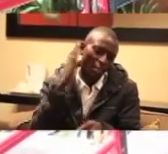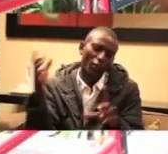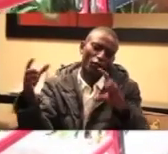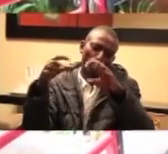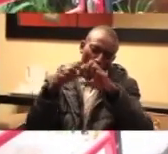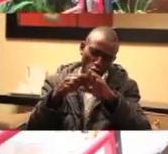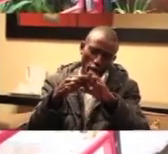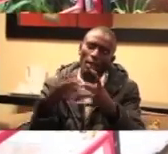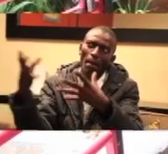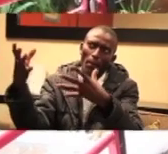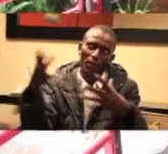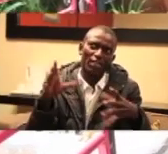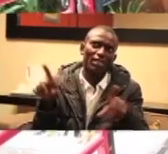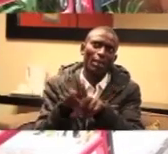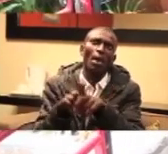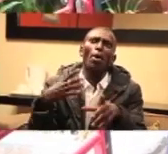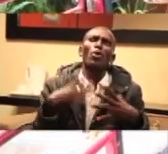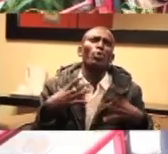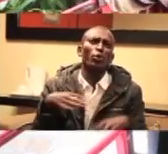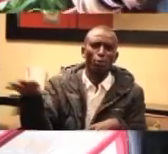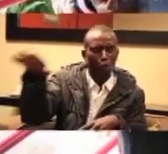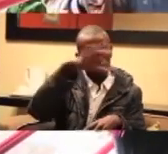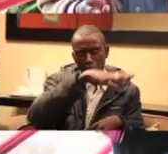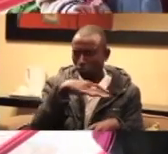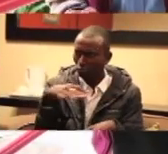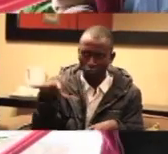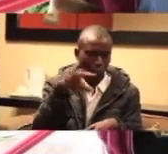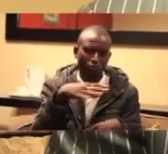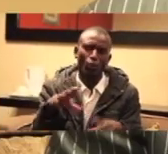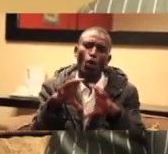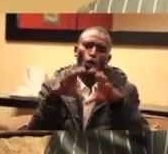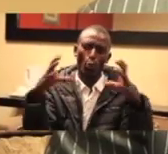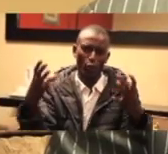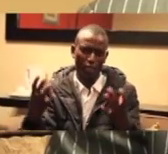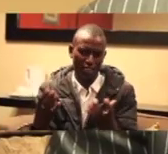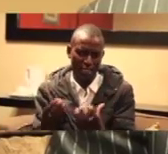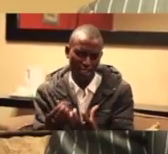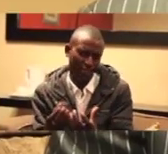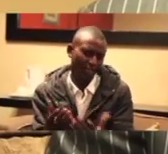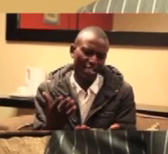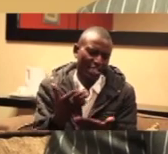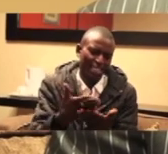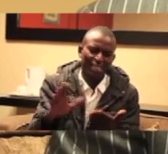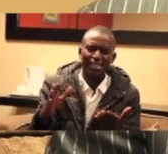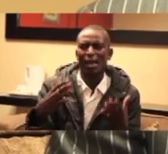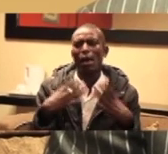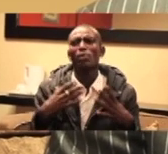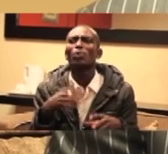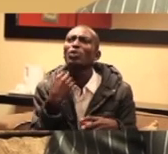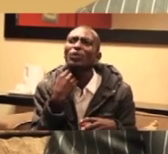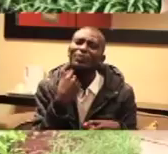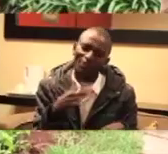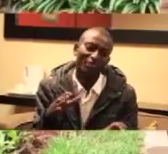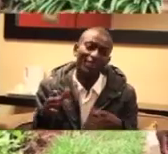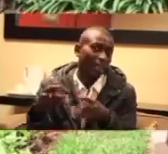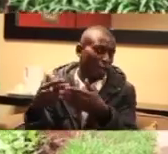society. The community, just as the way where I was brought up, we thought that these people are not sensitive, like they hate